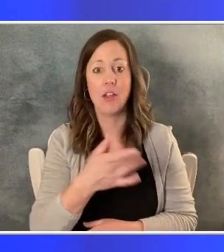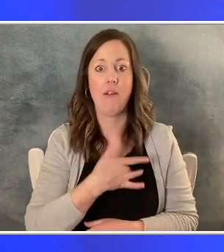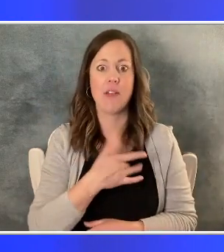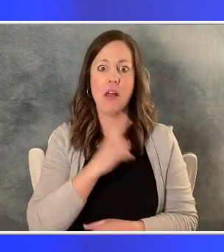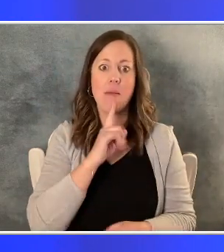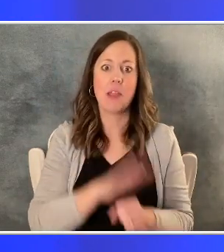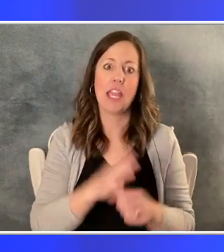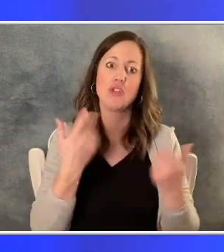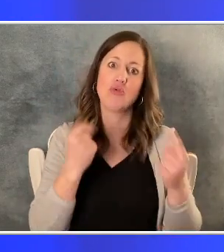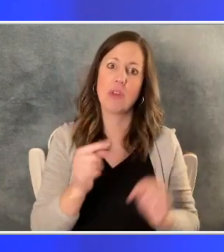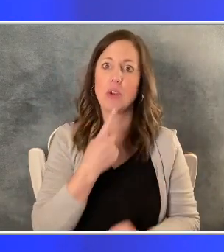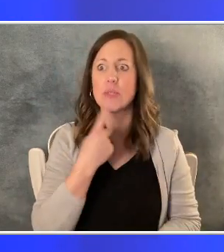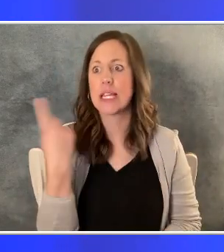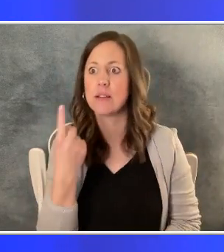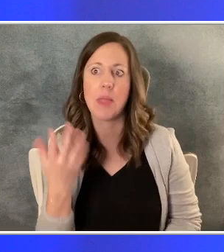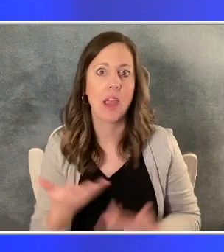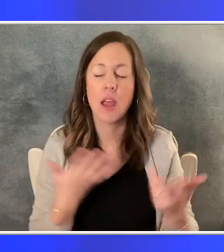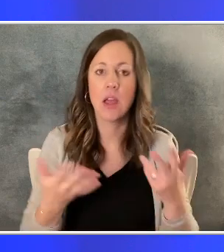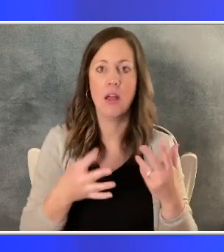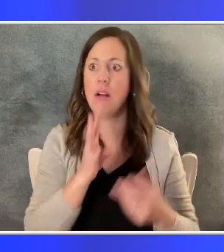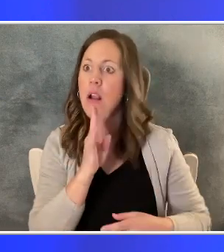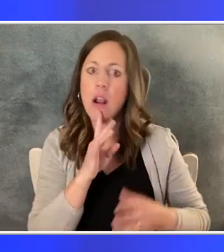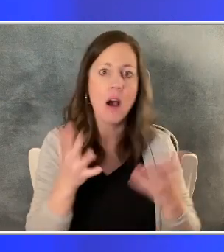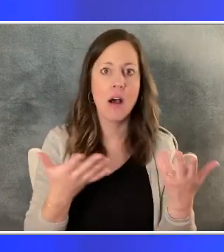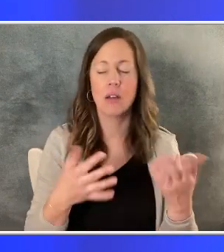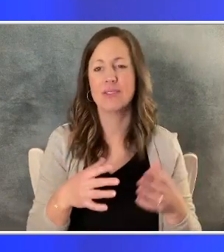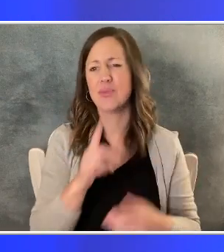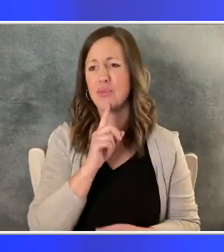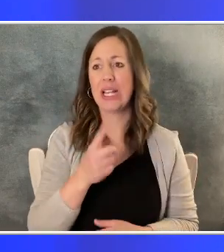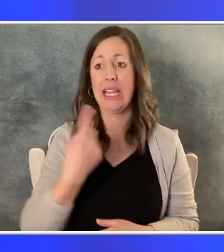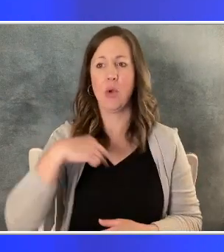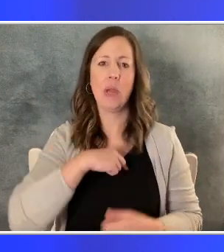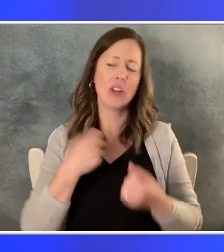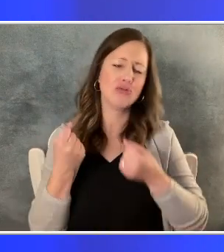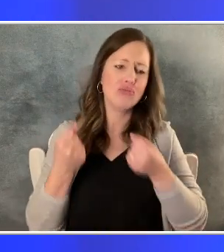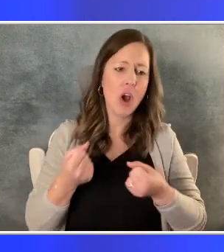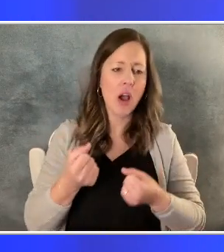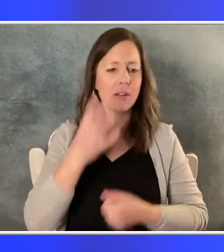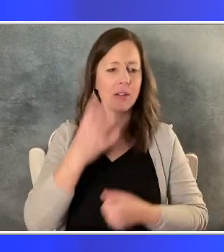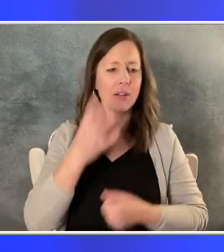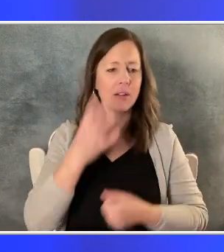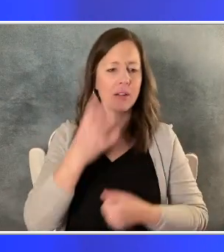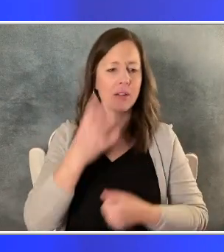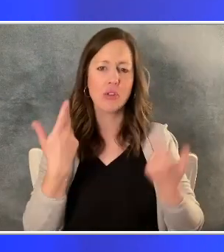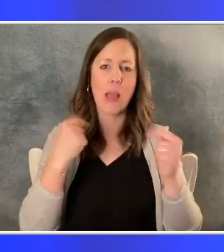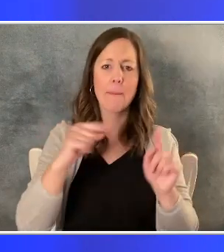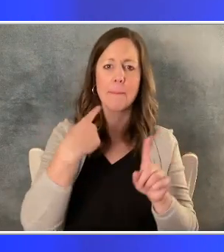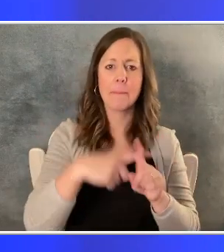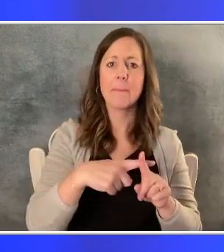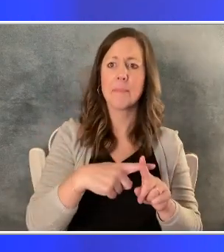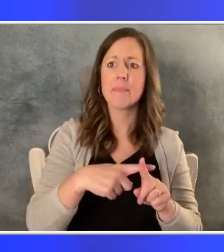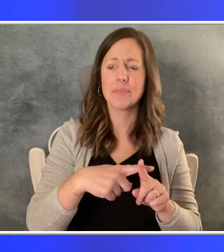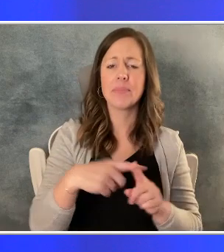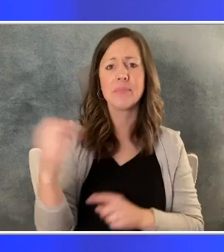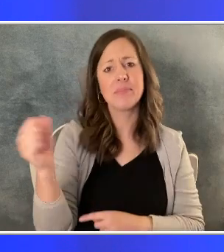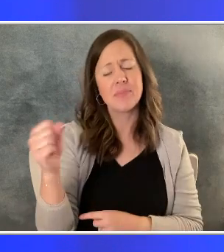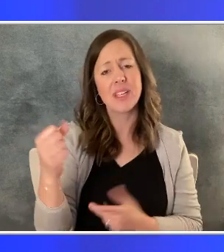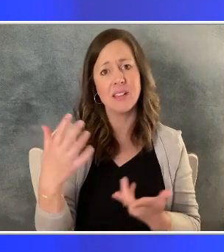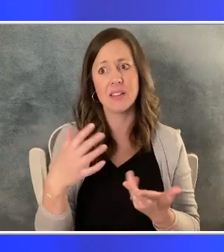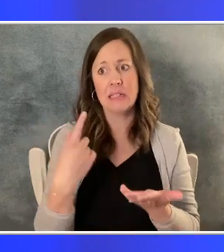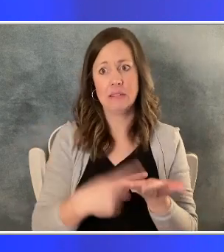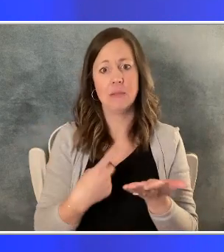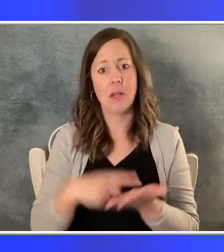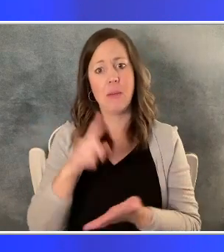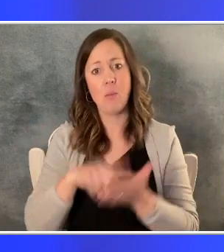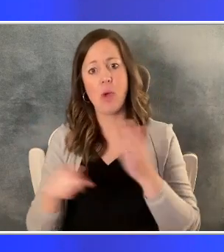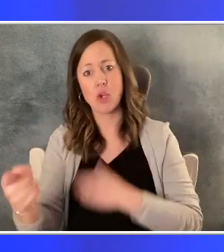something. And just because we're strong and we're going through this and trying to be positive doesn't mean everyone is. And sometimes what you say, they might not take